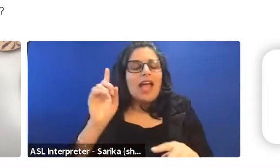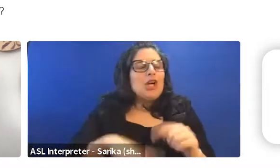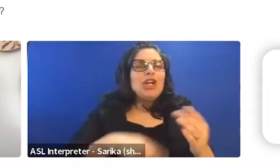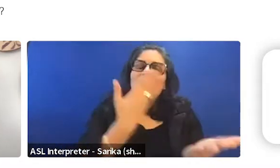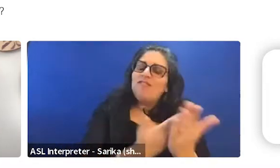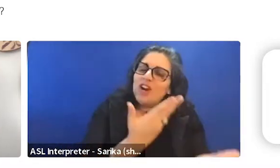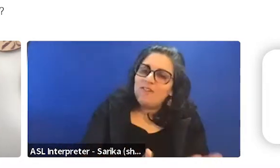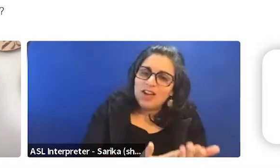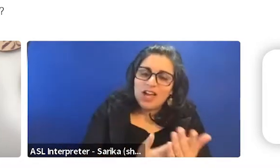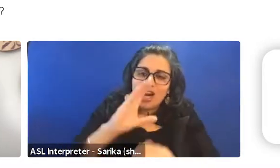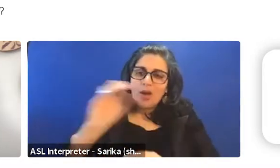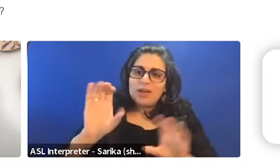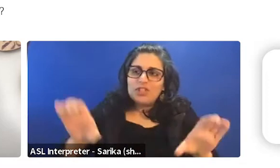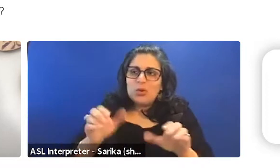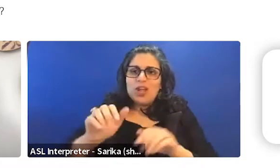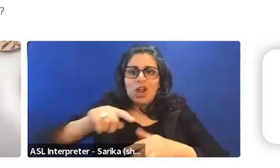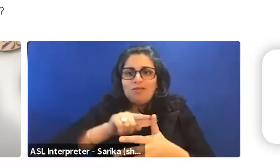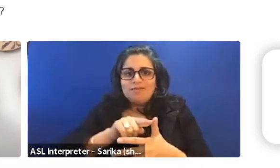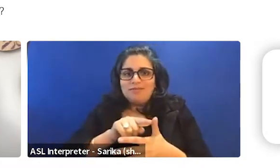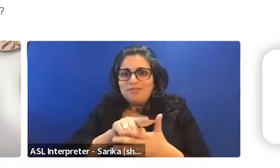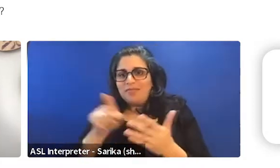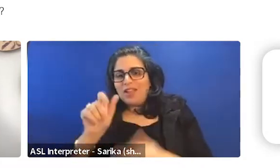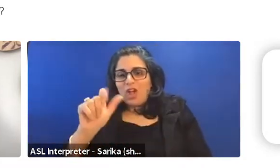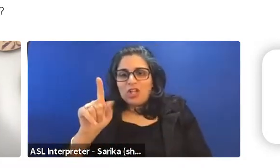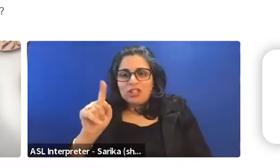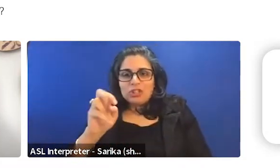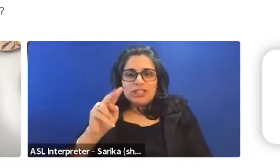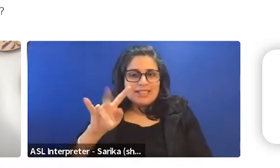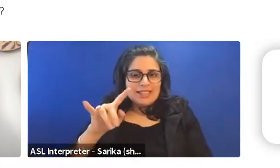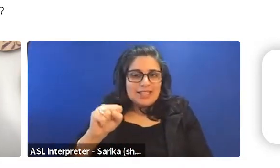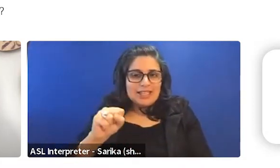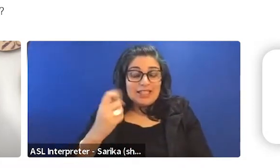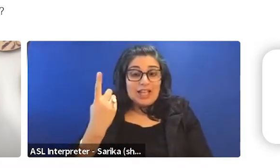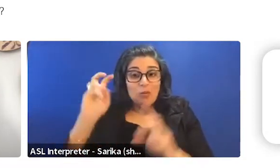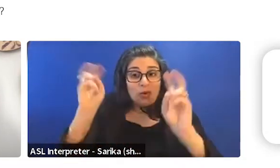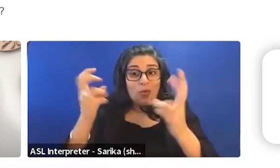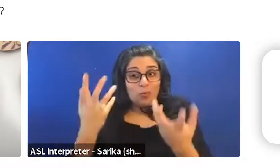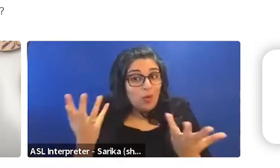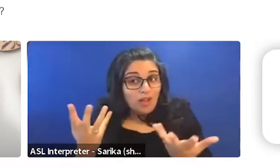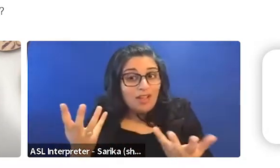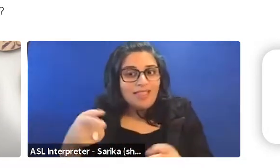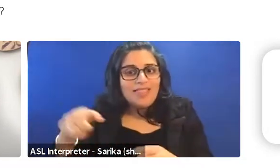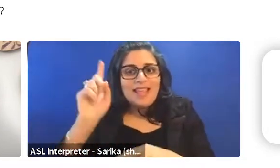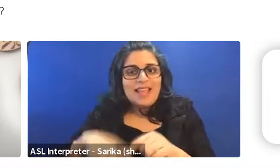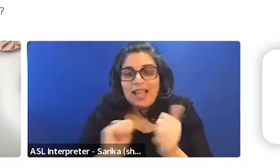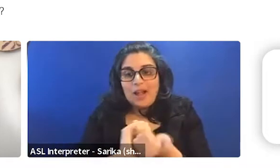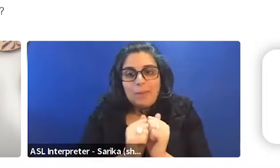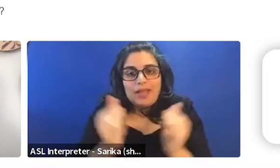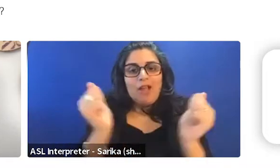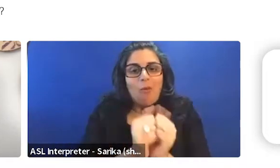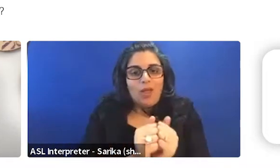doing alternatives. And one of the issues that I had with companies who were doing alternatives was that they could not compete with